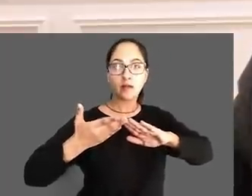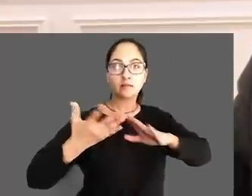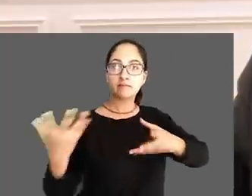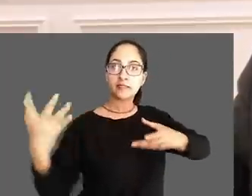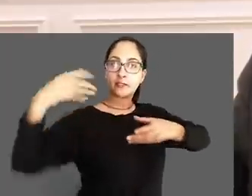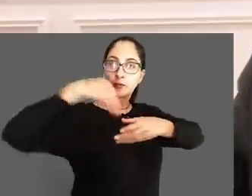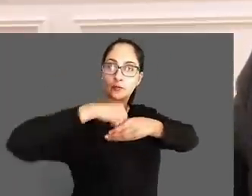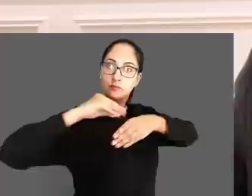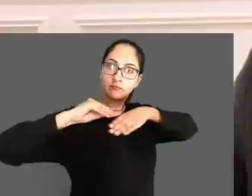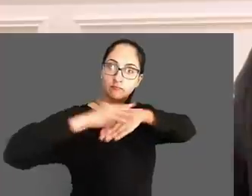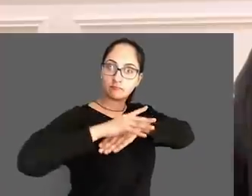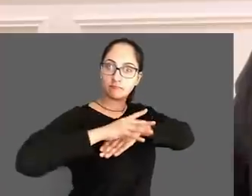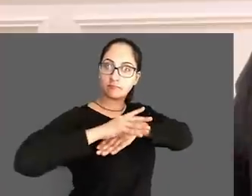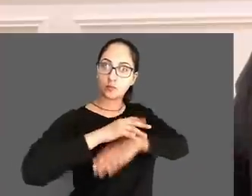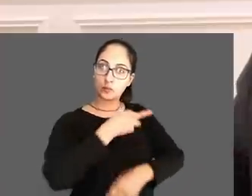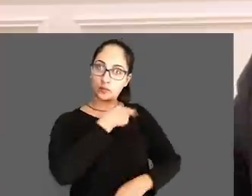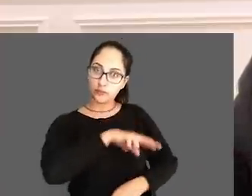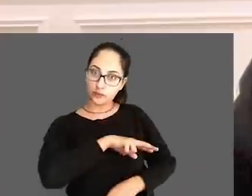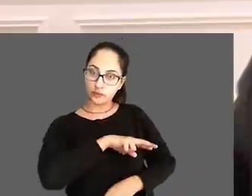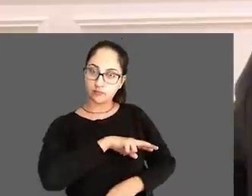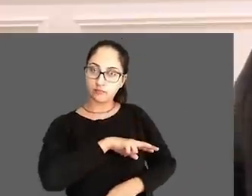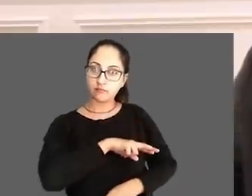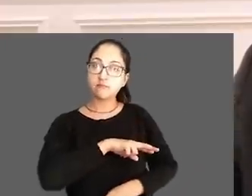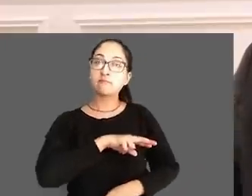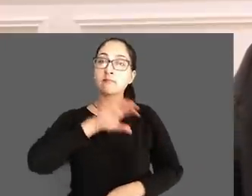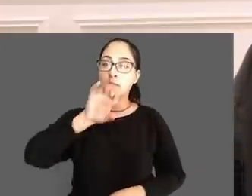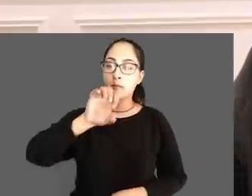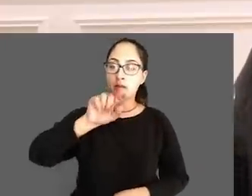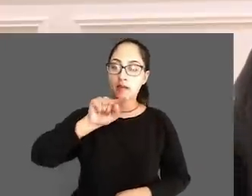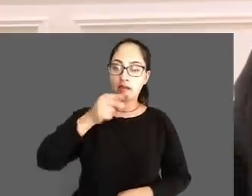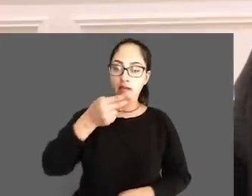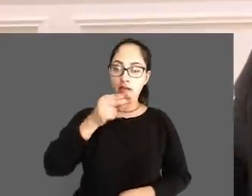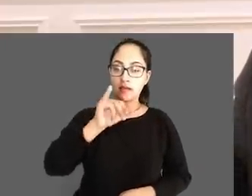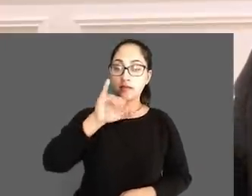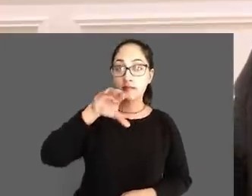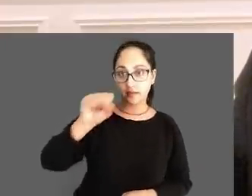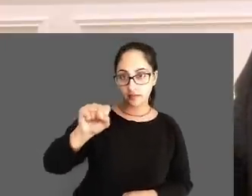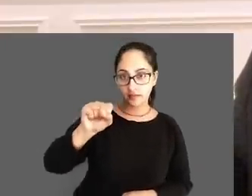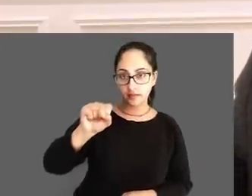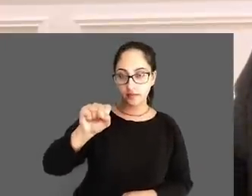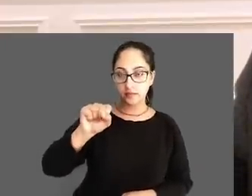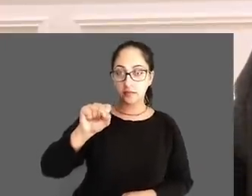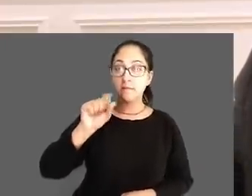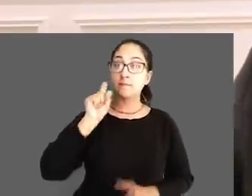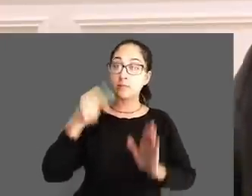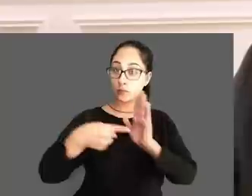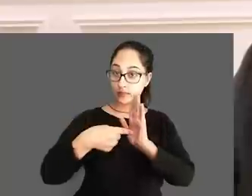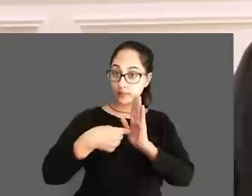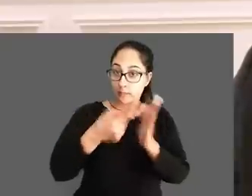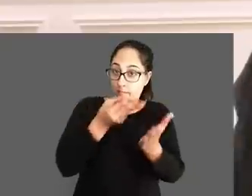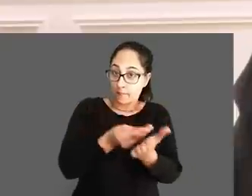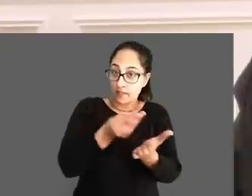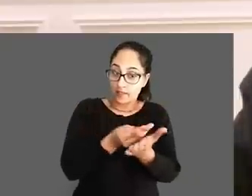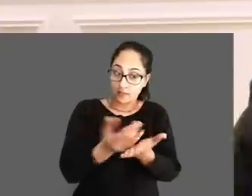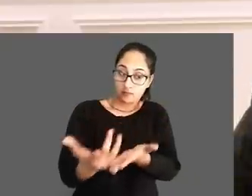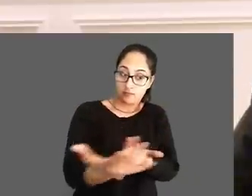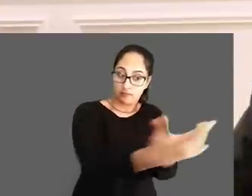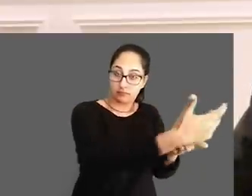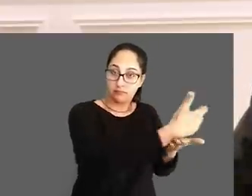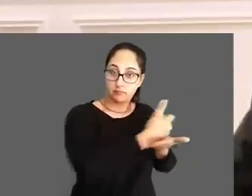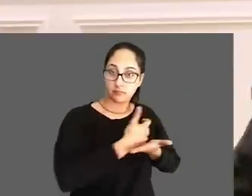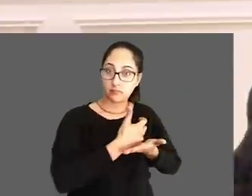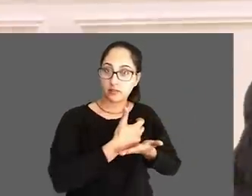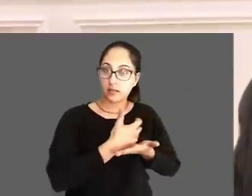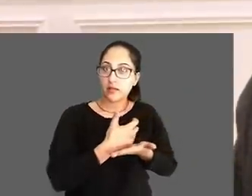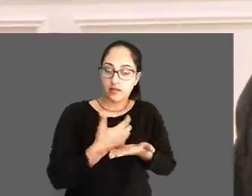us not only to strive for spiritual success, but at the same time to not